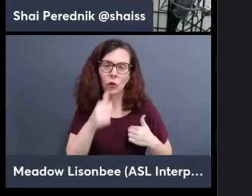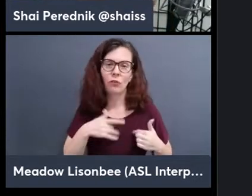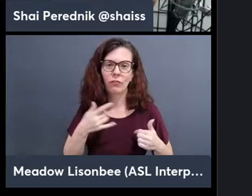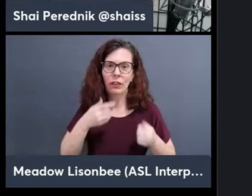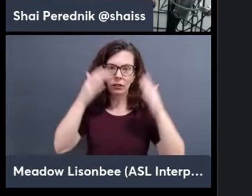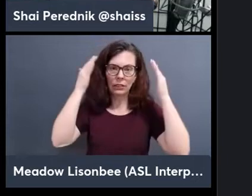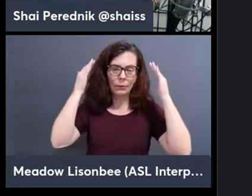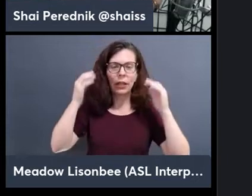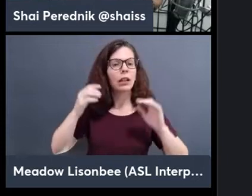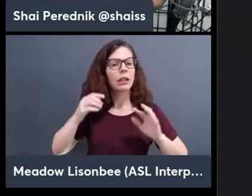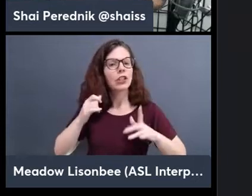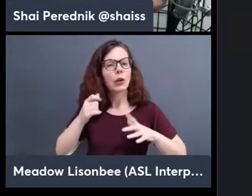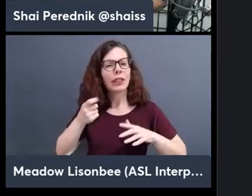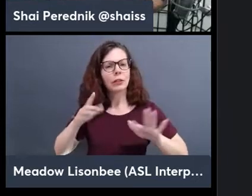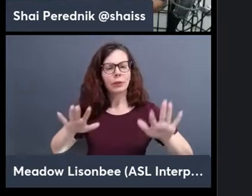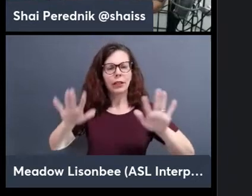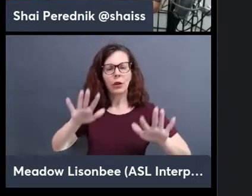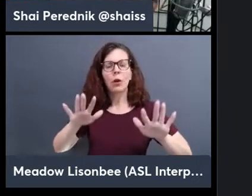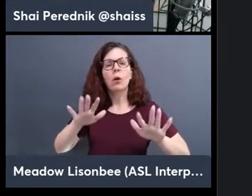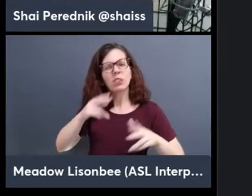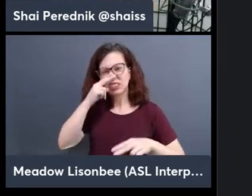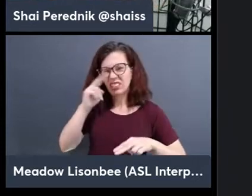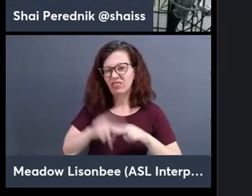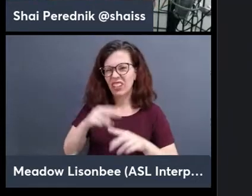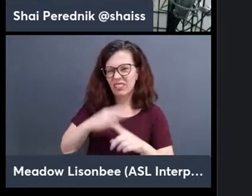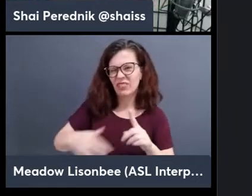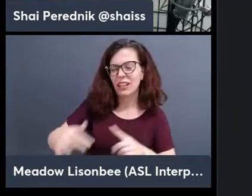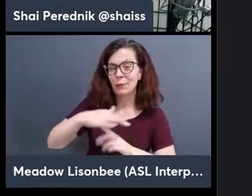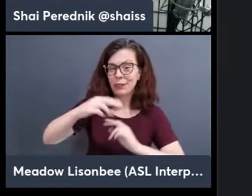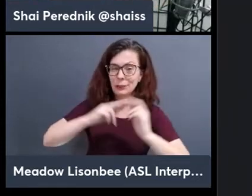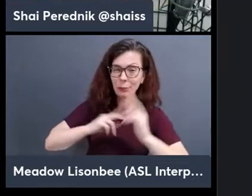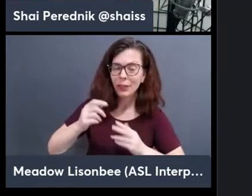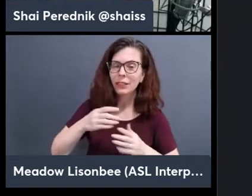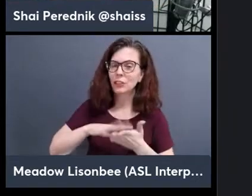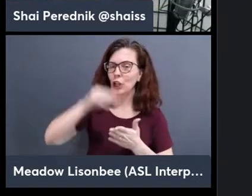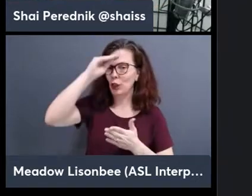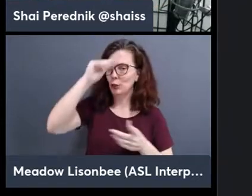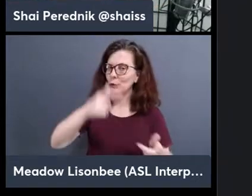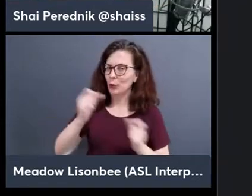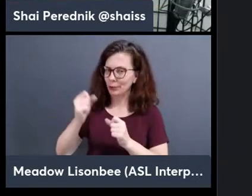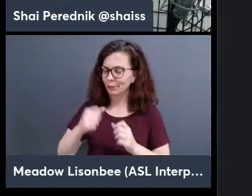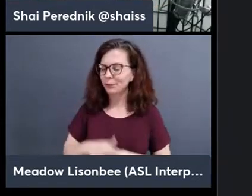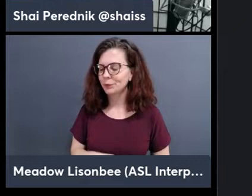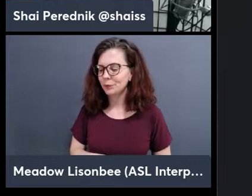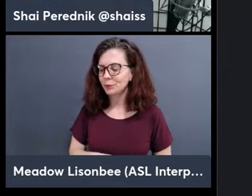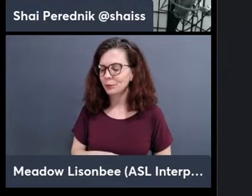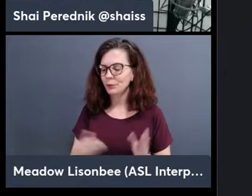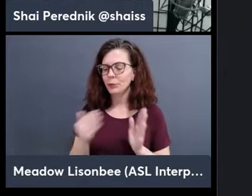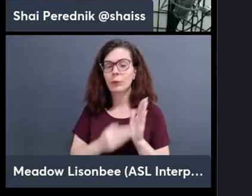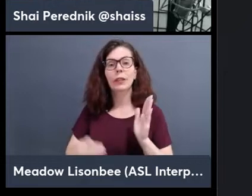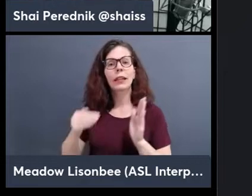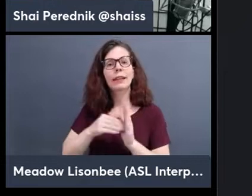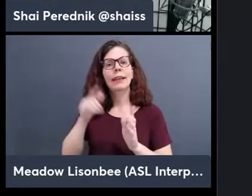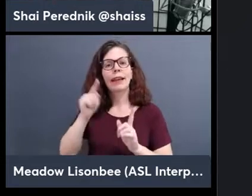over that little bit of a hurdle, it is a fun environment to start building in, and you learn pretty quickly. So again, this is gonna load. So what's happening in the back end